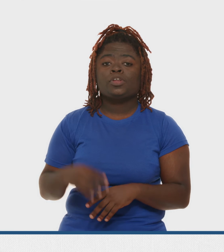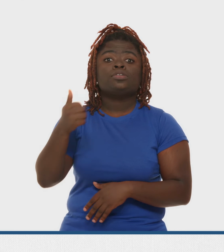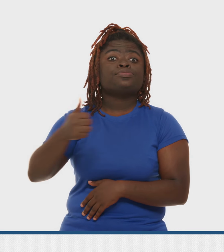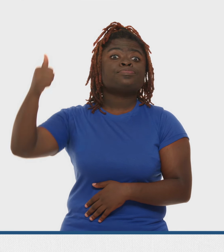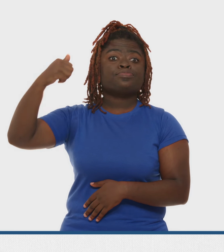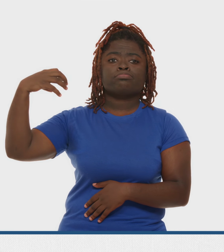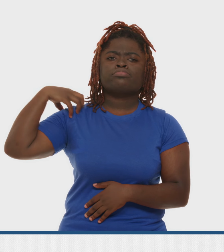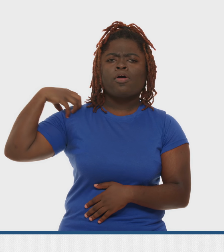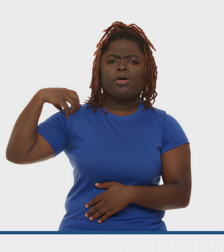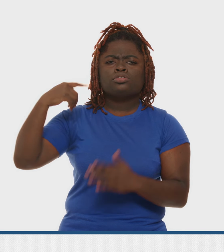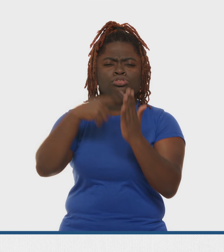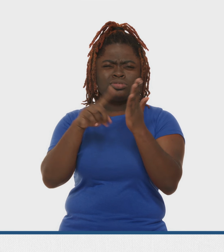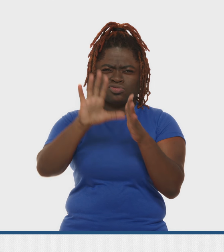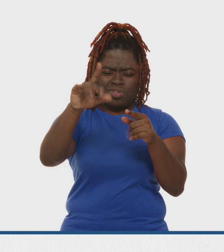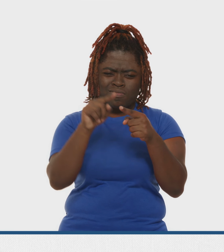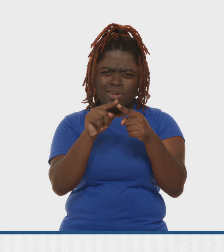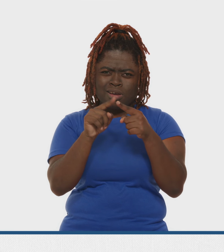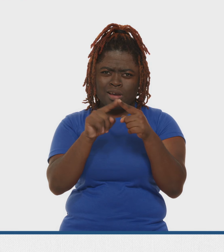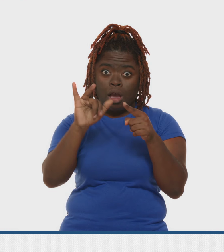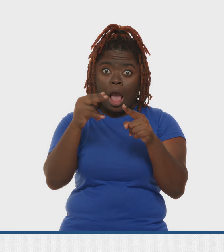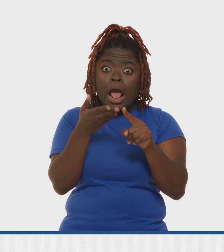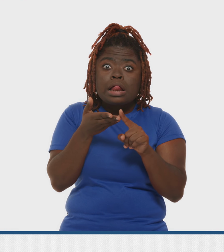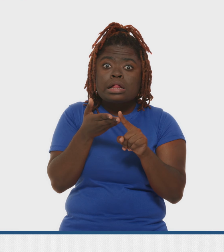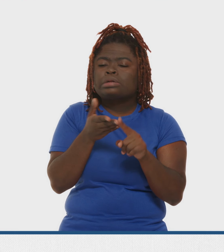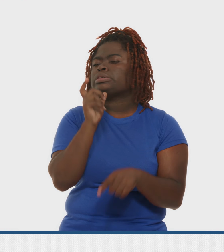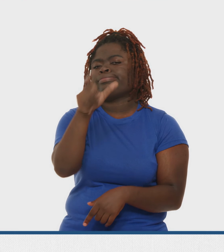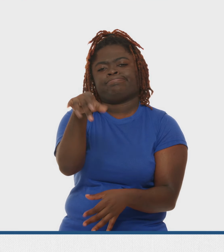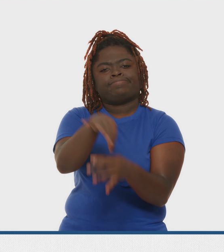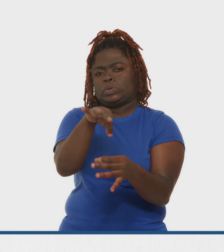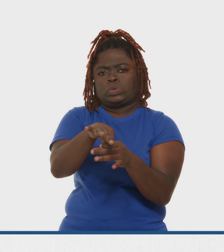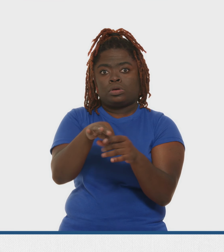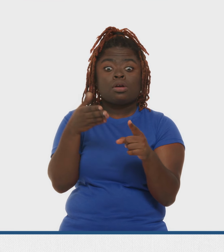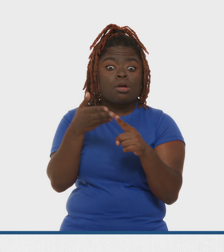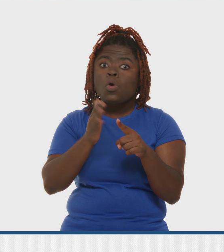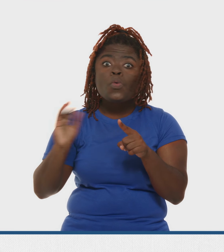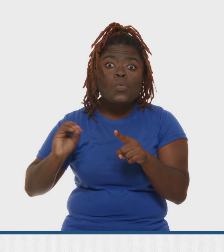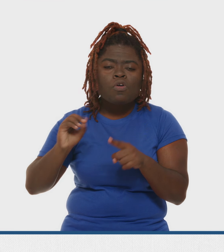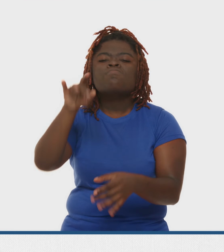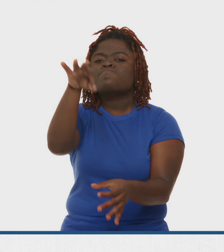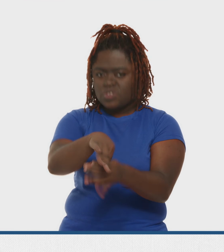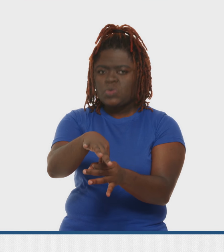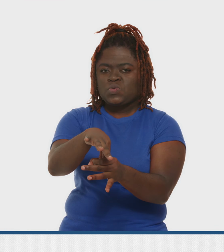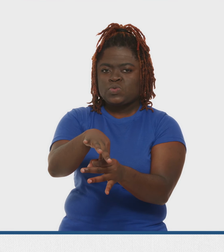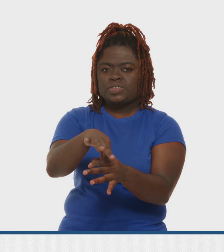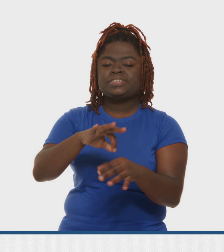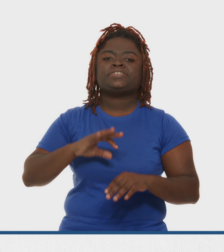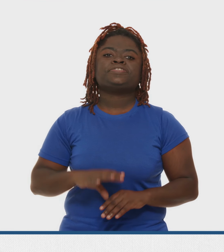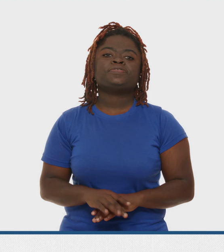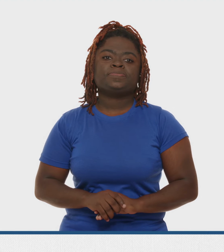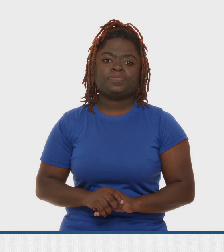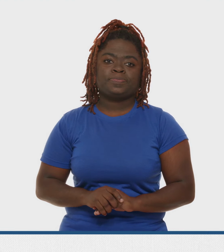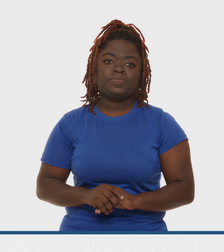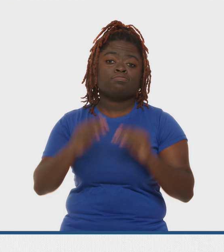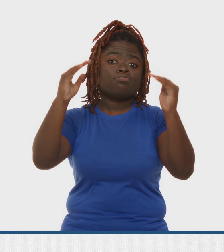vote. Step 4. The presiding officer then inspects the index finger of the elector to make sure there